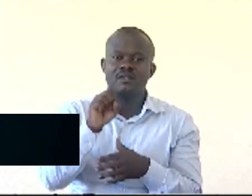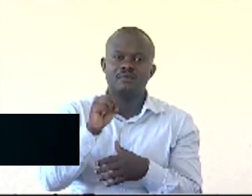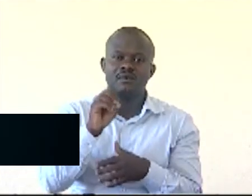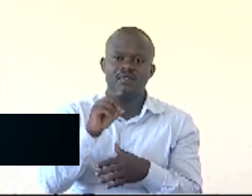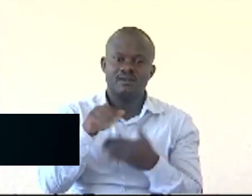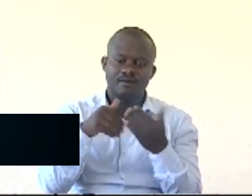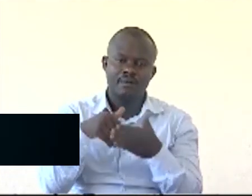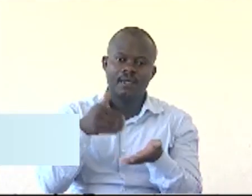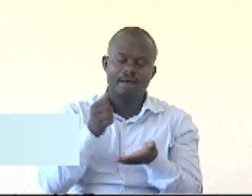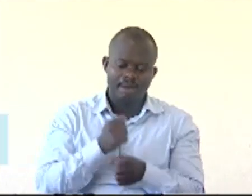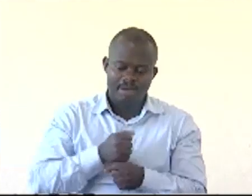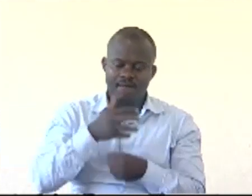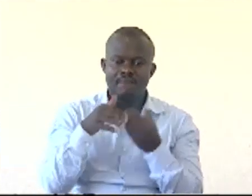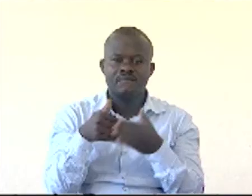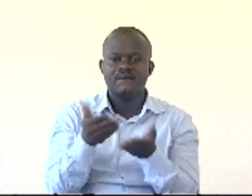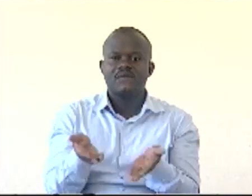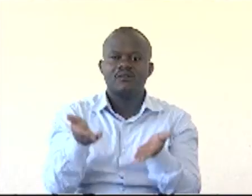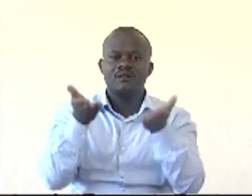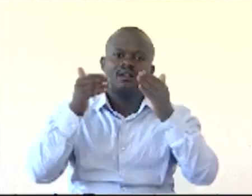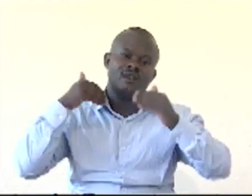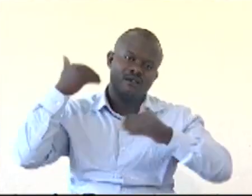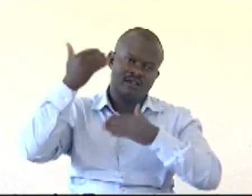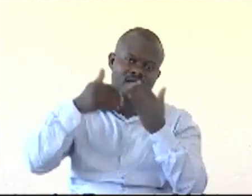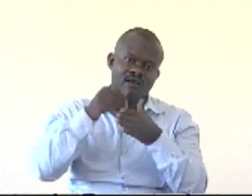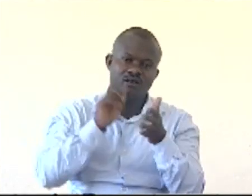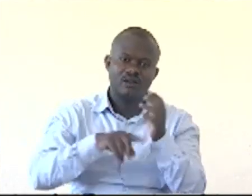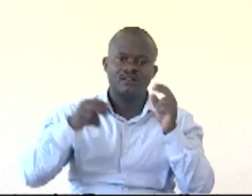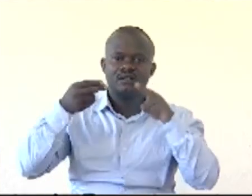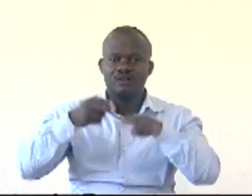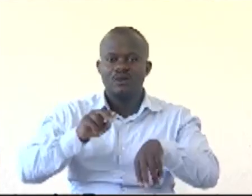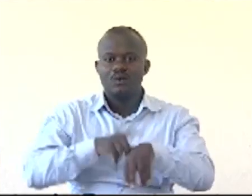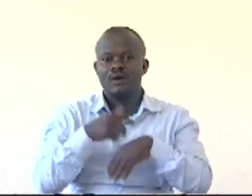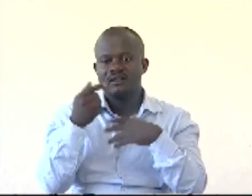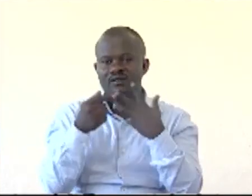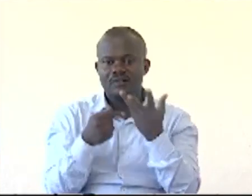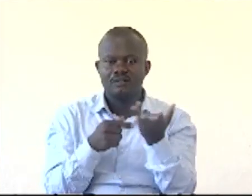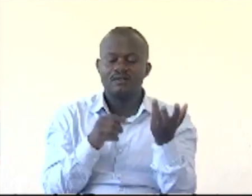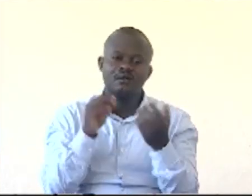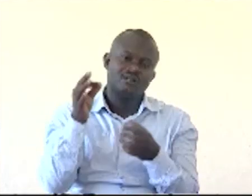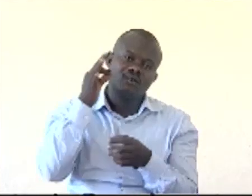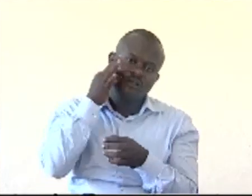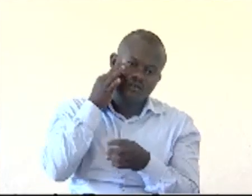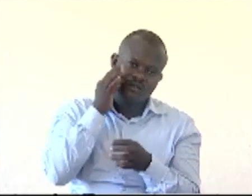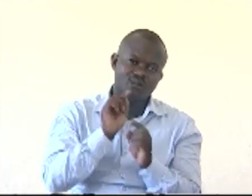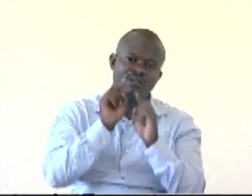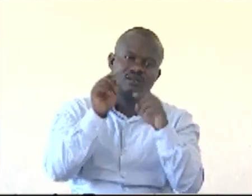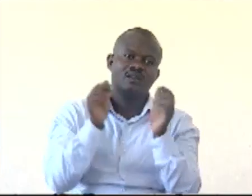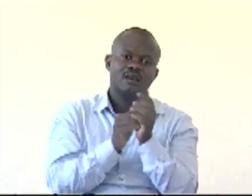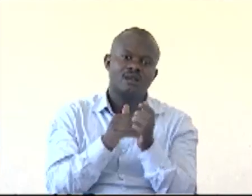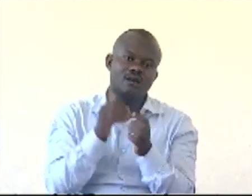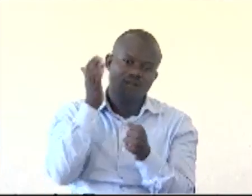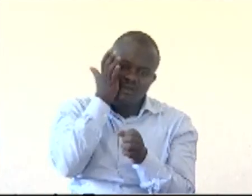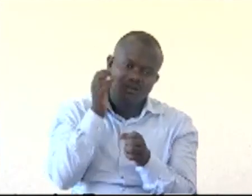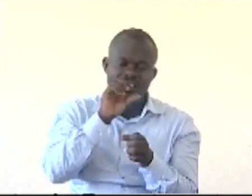to reproduce and grow. And then what happens when this mosquito goes and bites